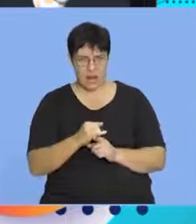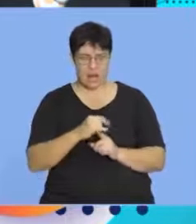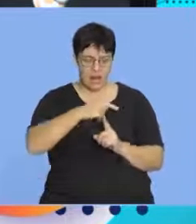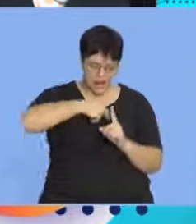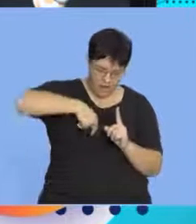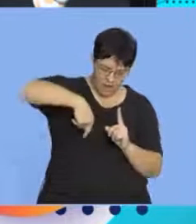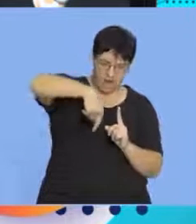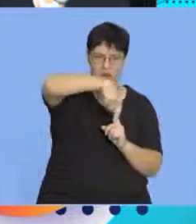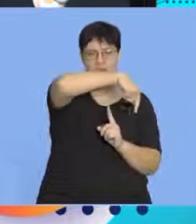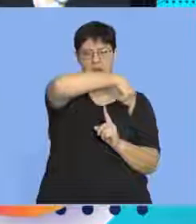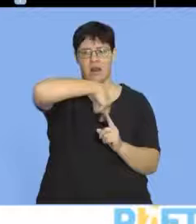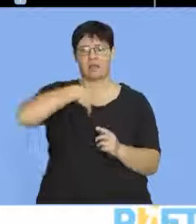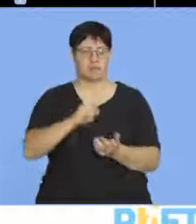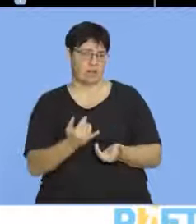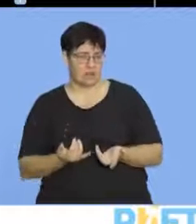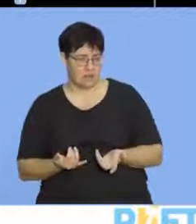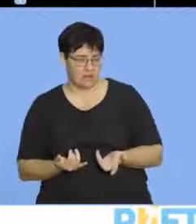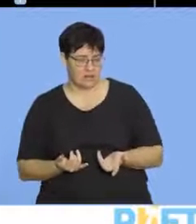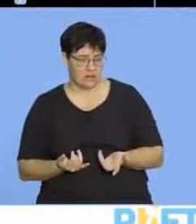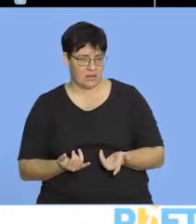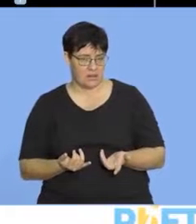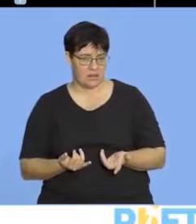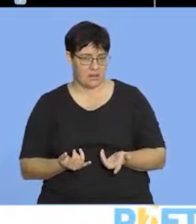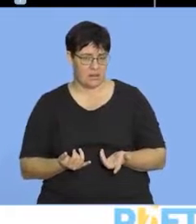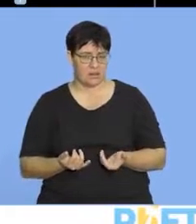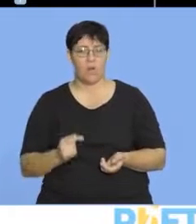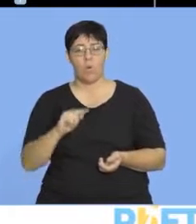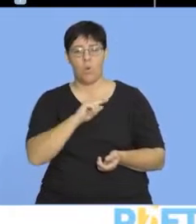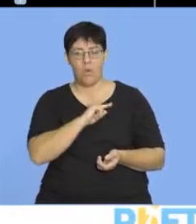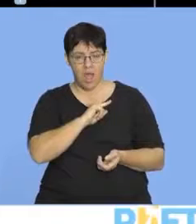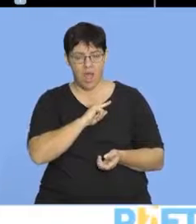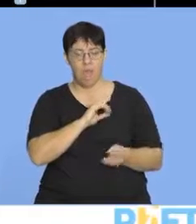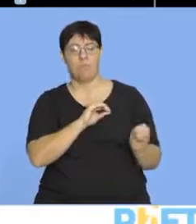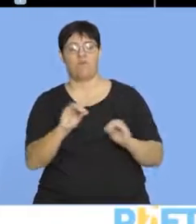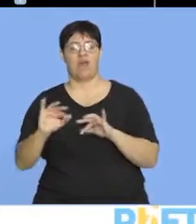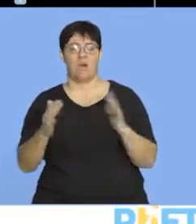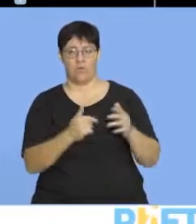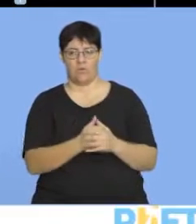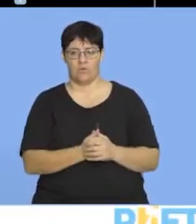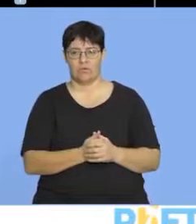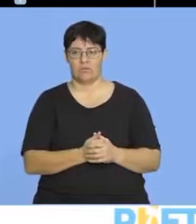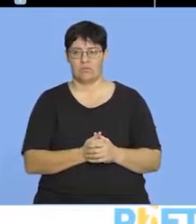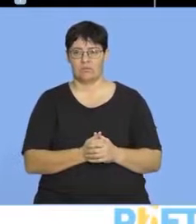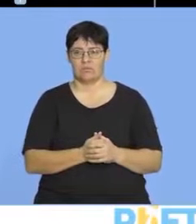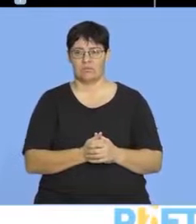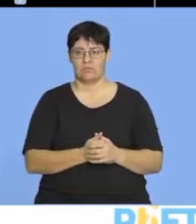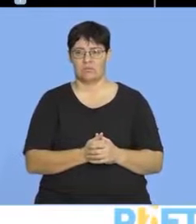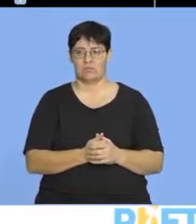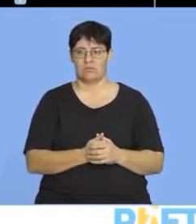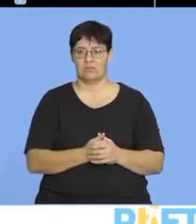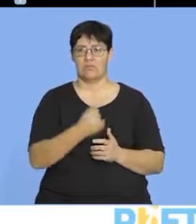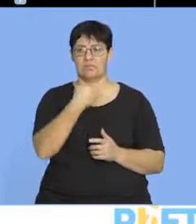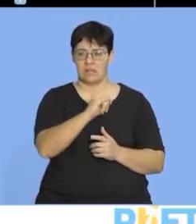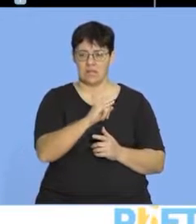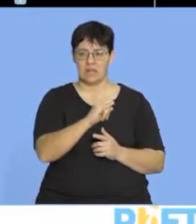going all the way around the Earth. It's because of the way it's moving. So watch, if you look carefully, you can